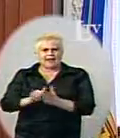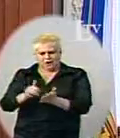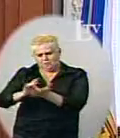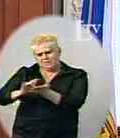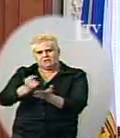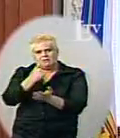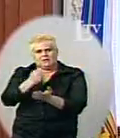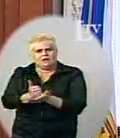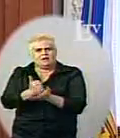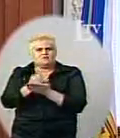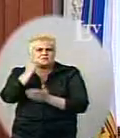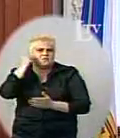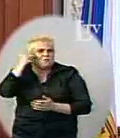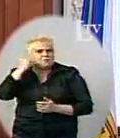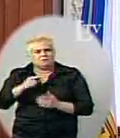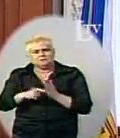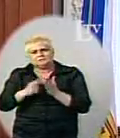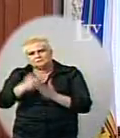home.